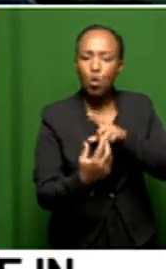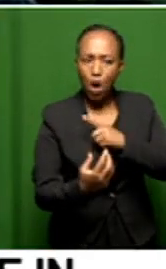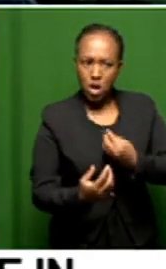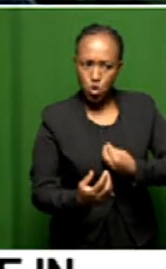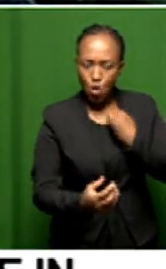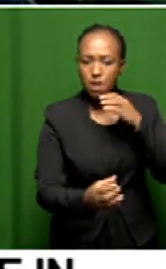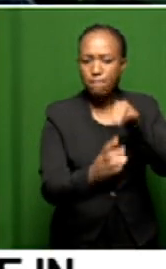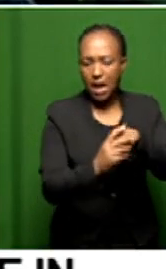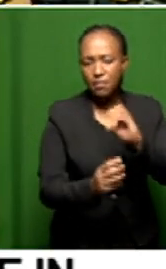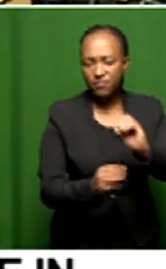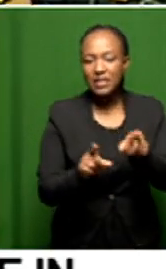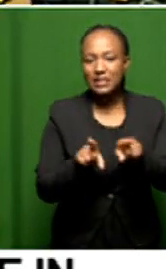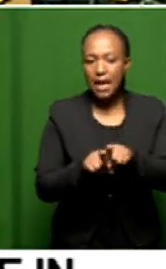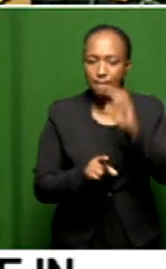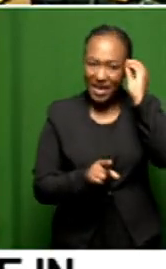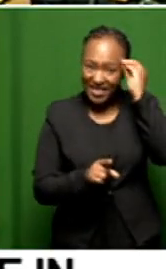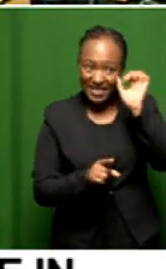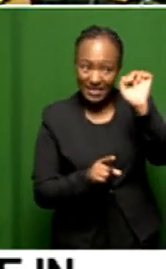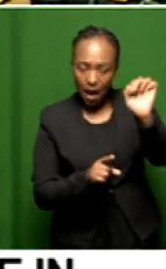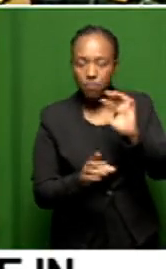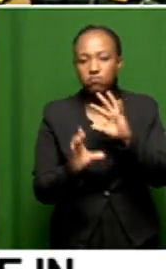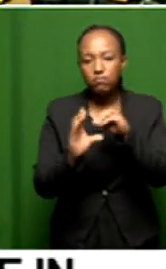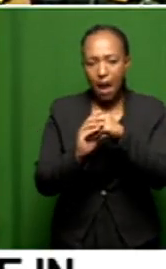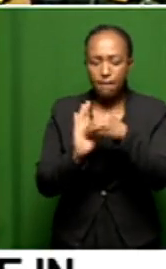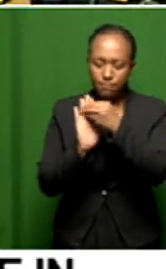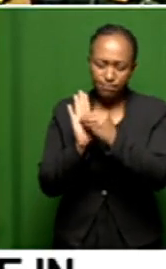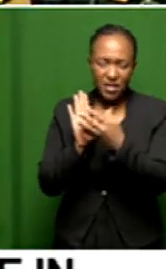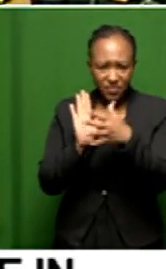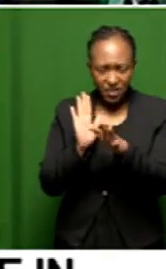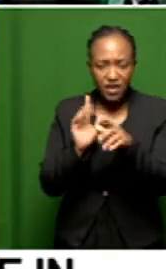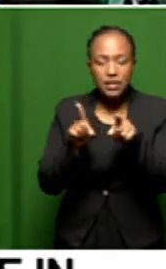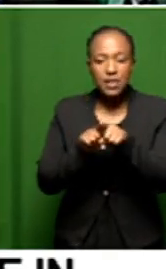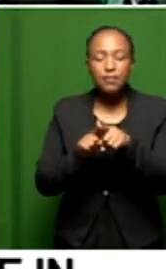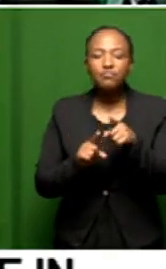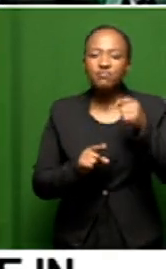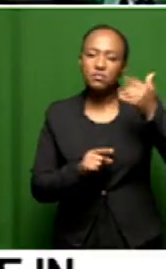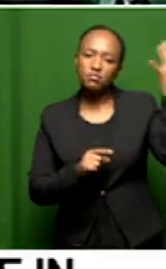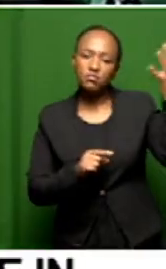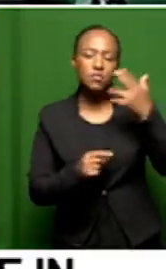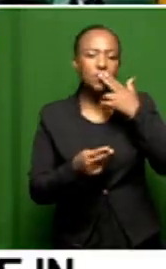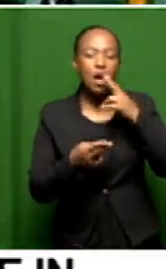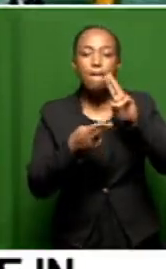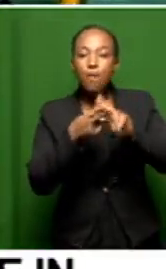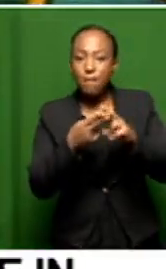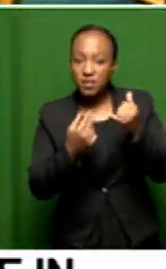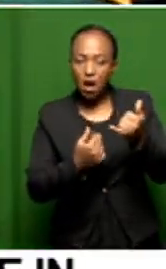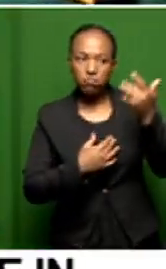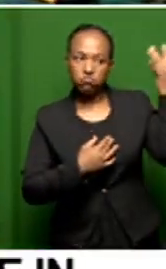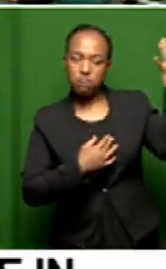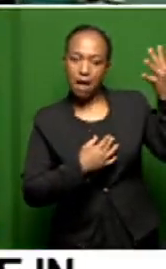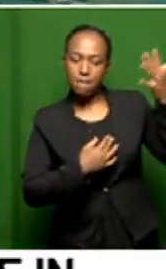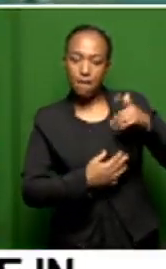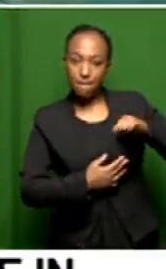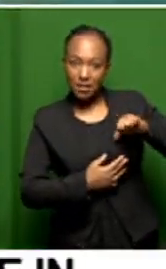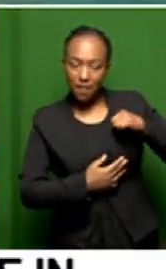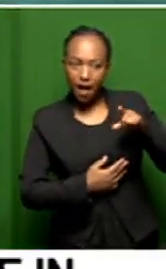interests are also presented there. And as we have also seen, when the manifestos now are being contextualized to municipal